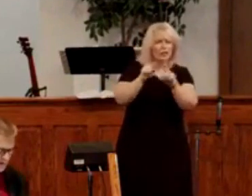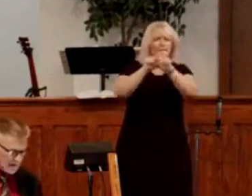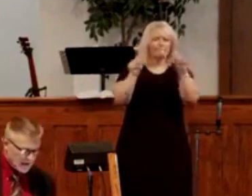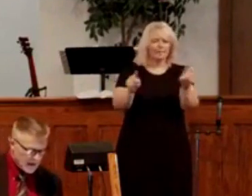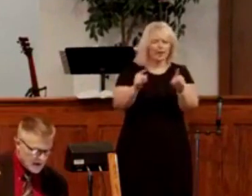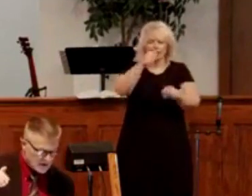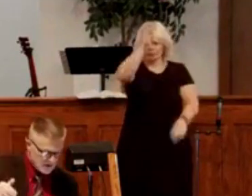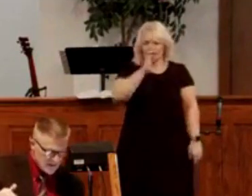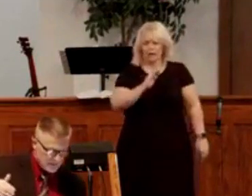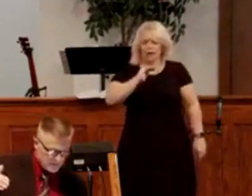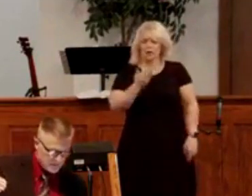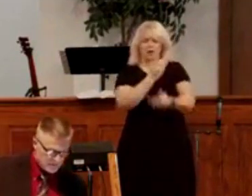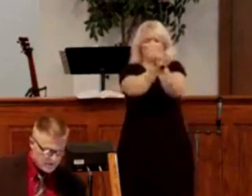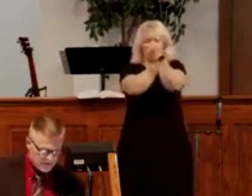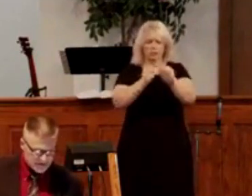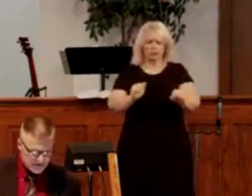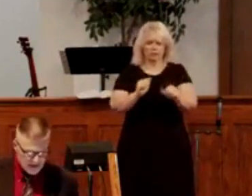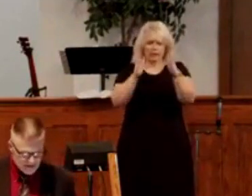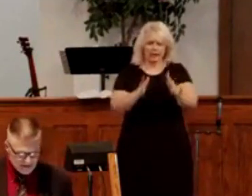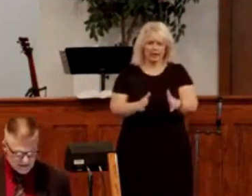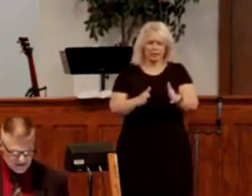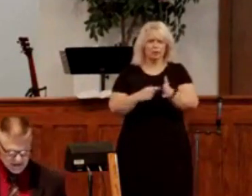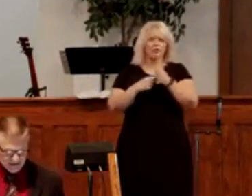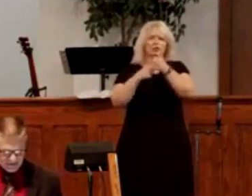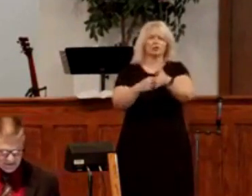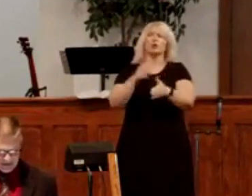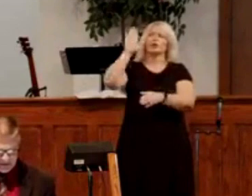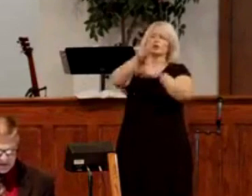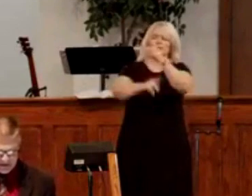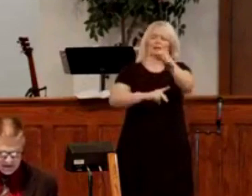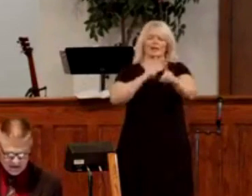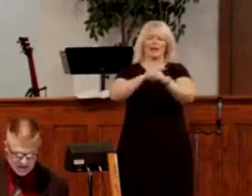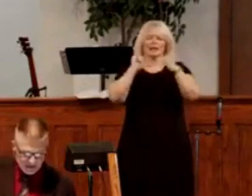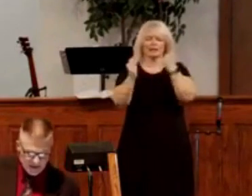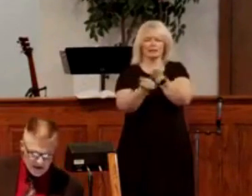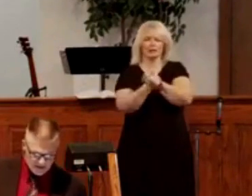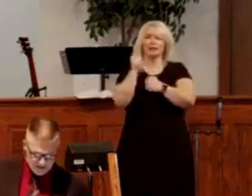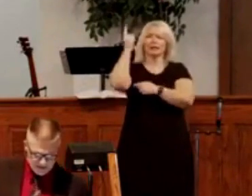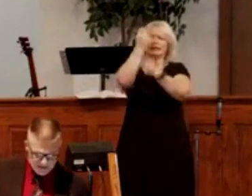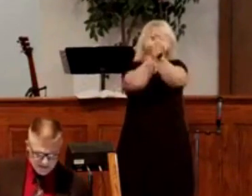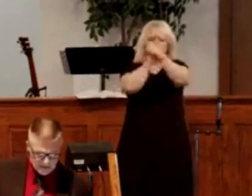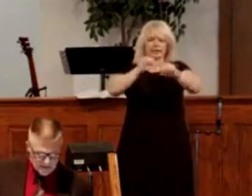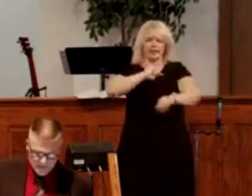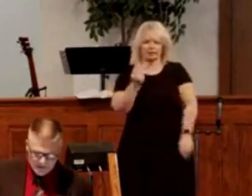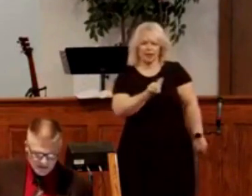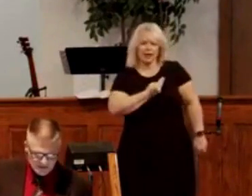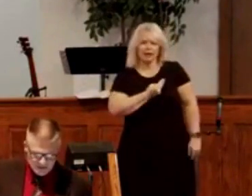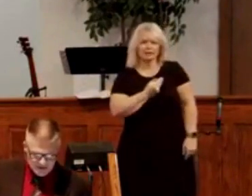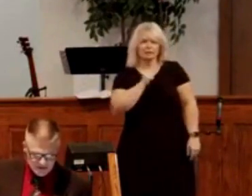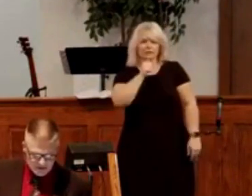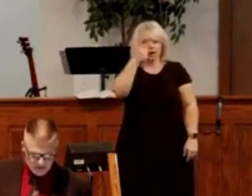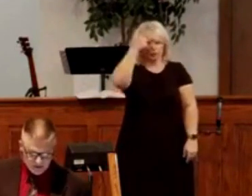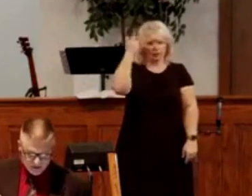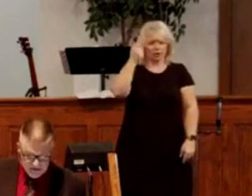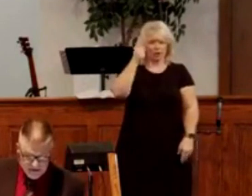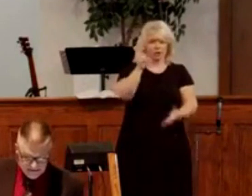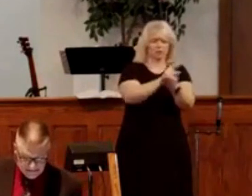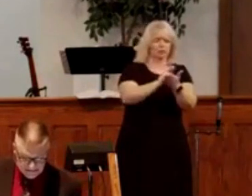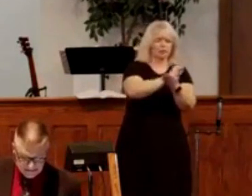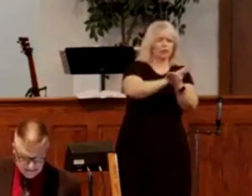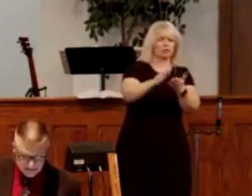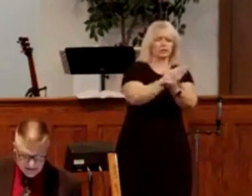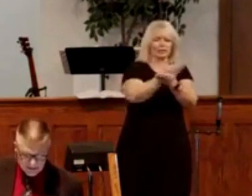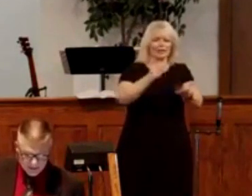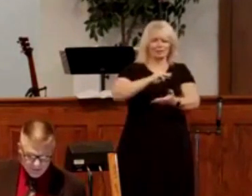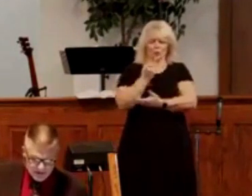When God, our Savior, revealed His kindness and love, He saved us, not because of the righteous things we had